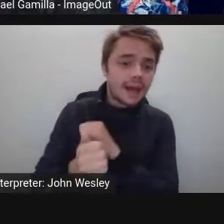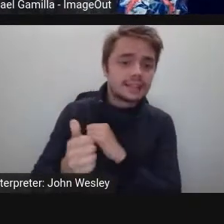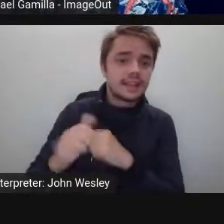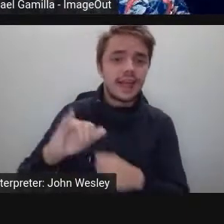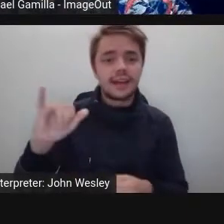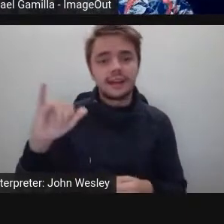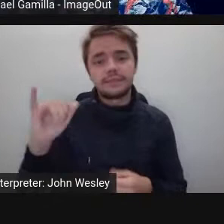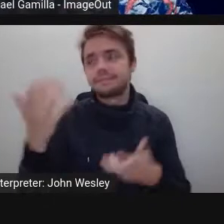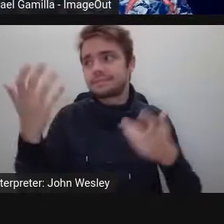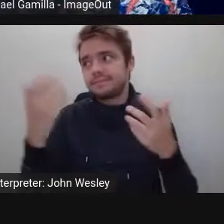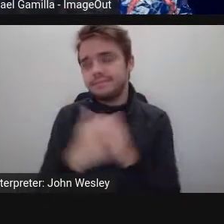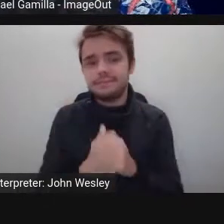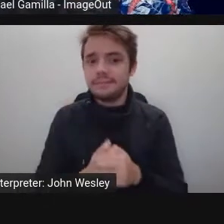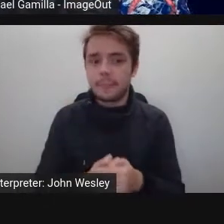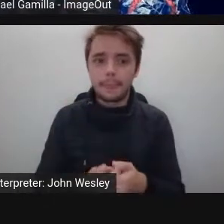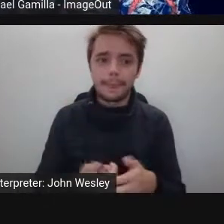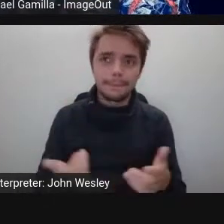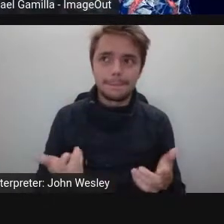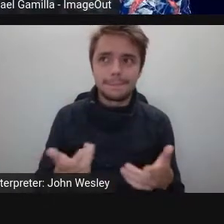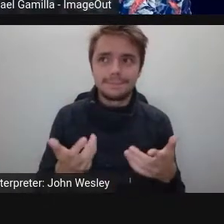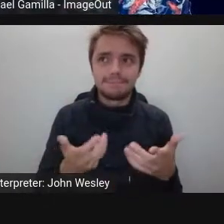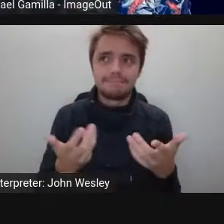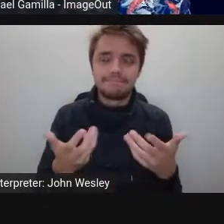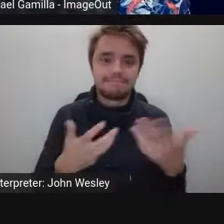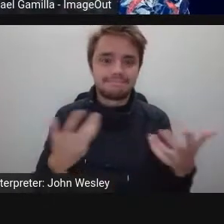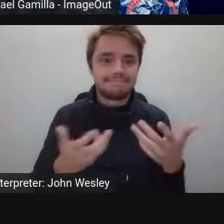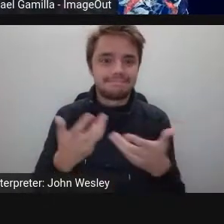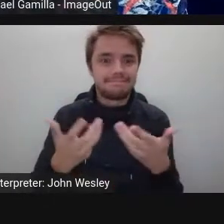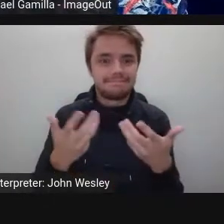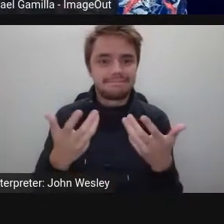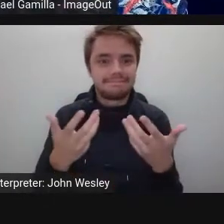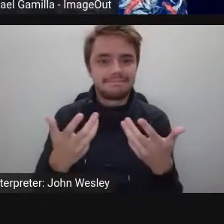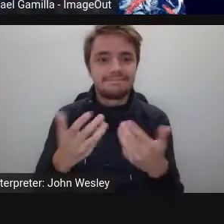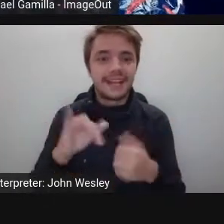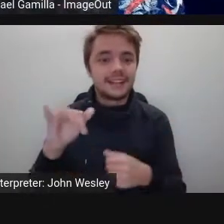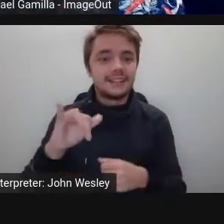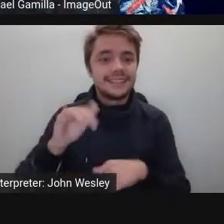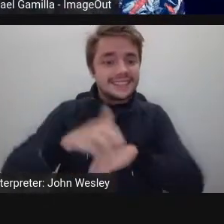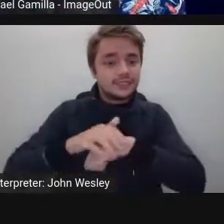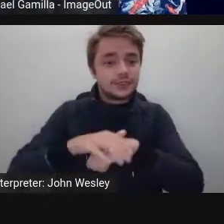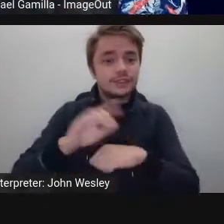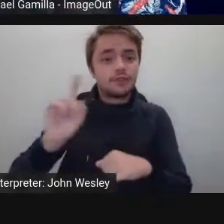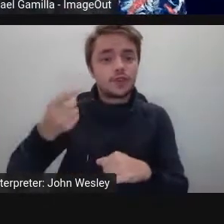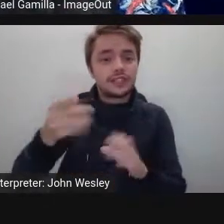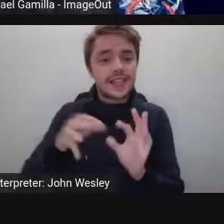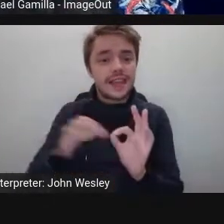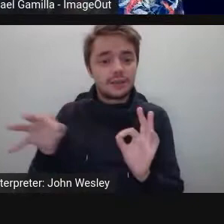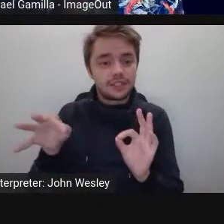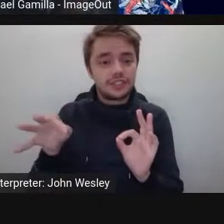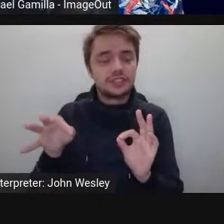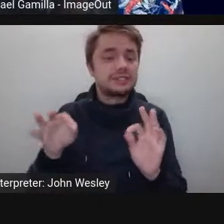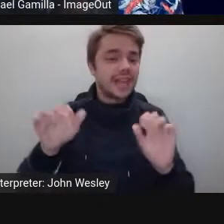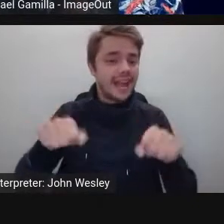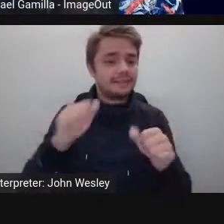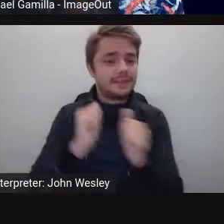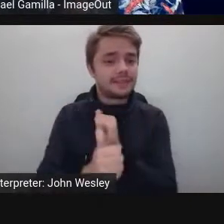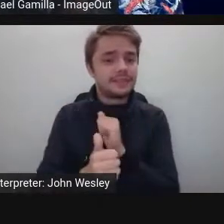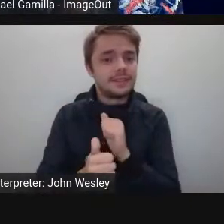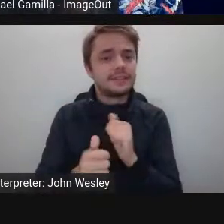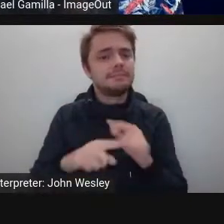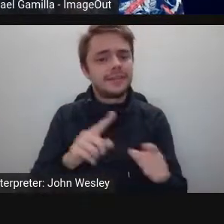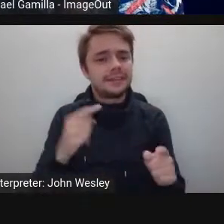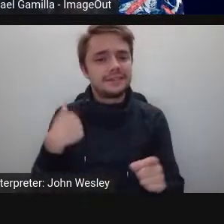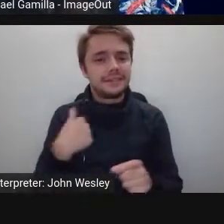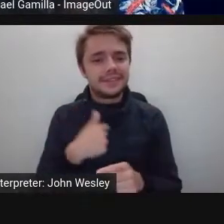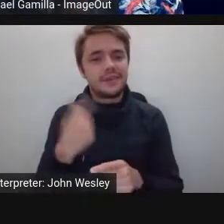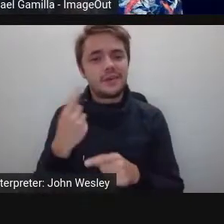that you that as if English is your first language. But then we're always joking because when